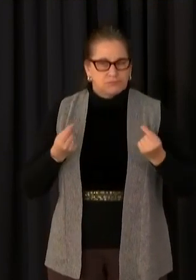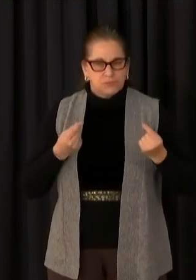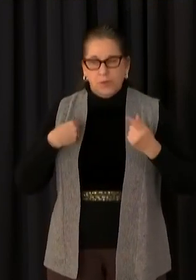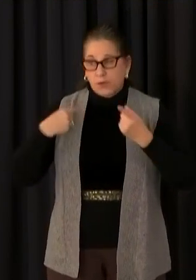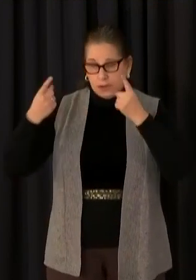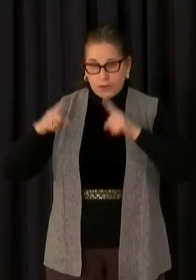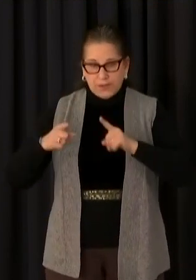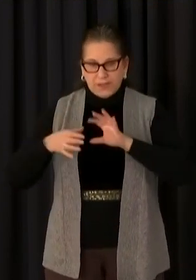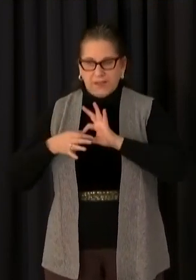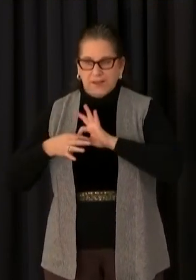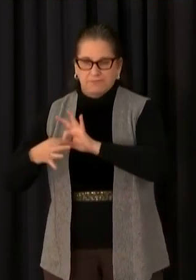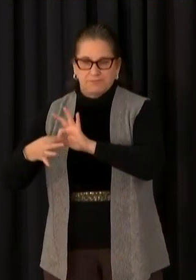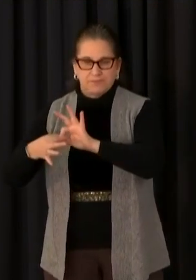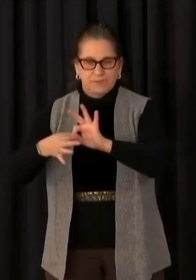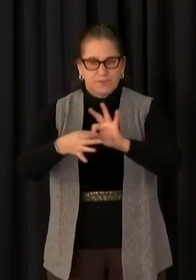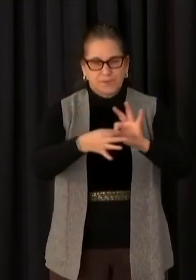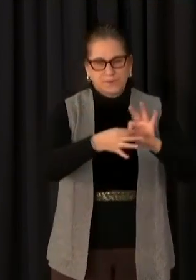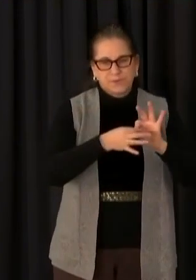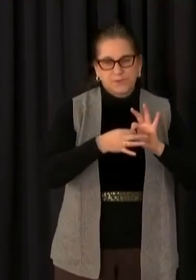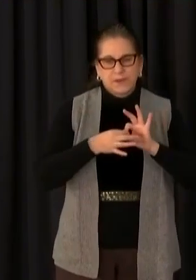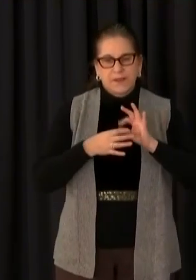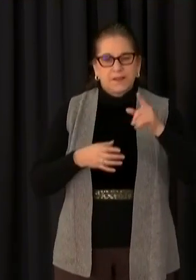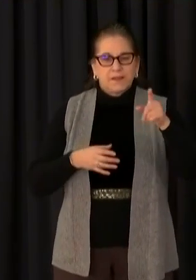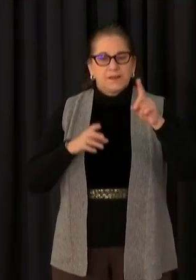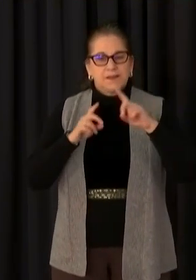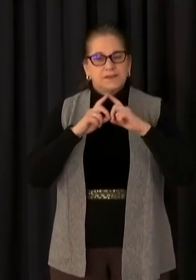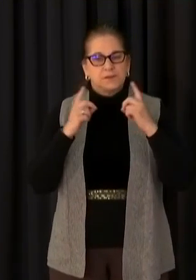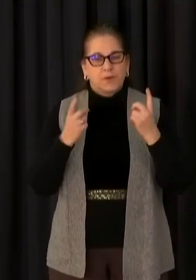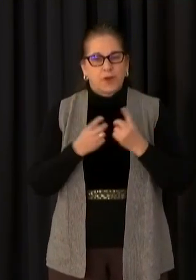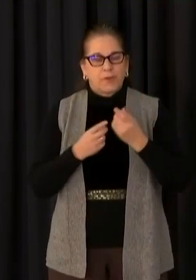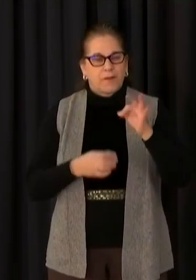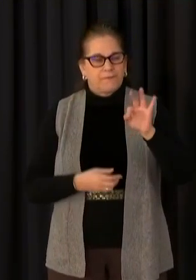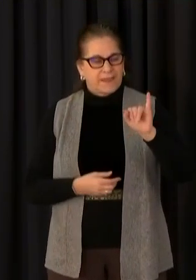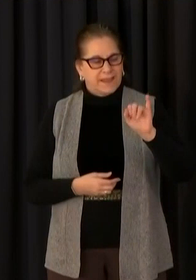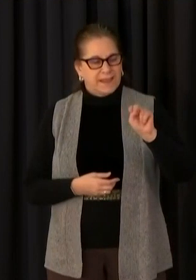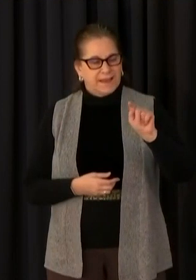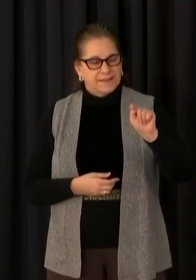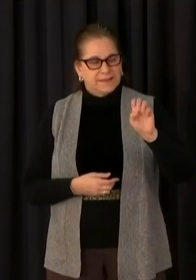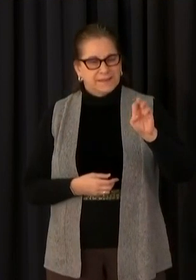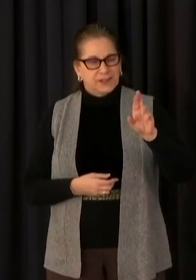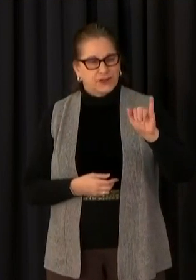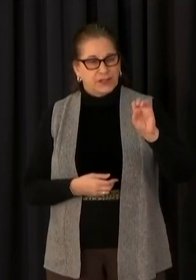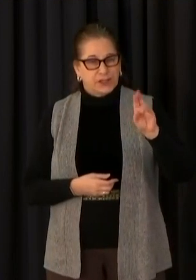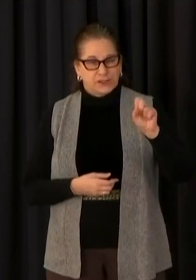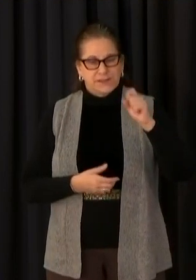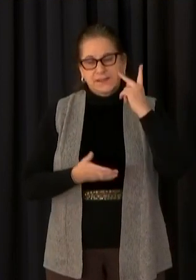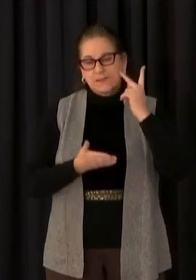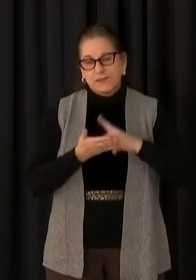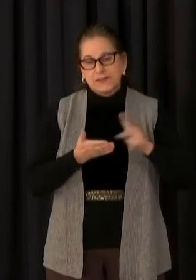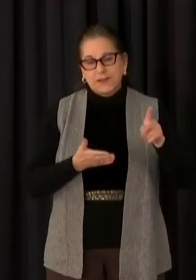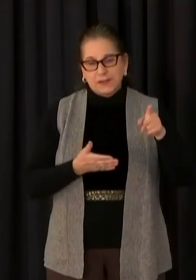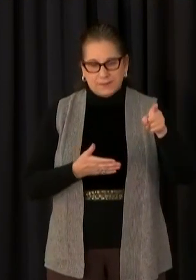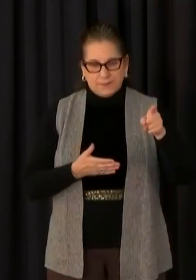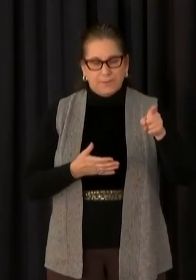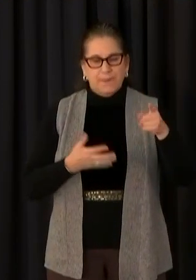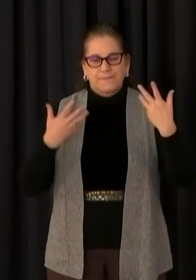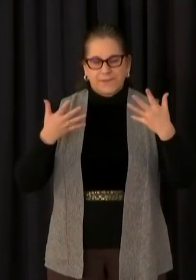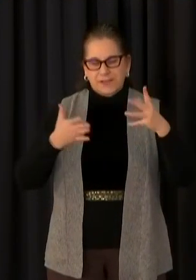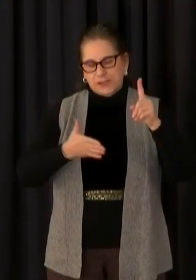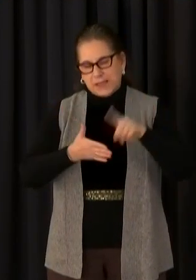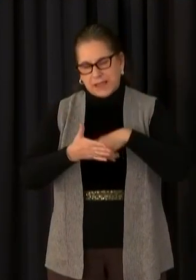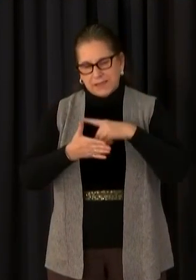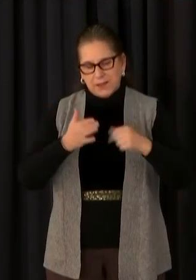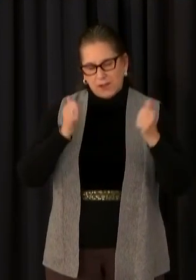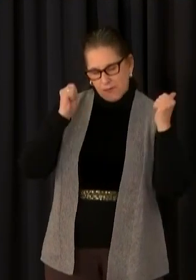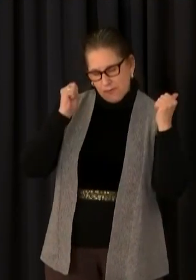that the Secretary of the Department of the Interior cancel any and all public gathering permits in the District of Columbia and deny